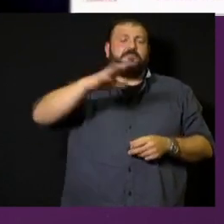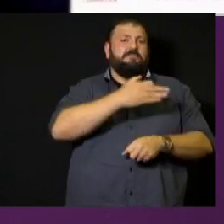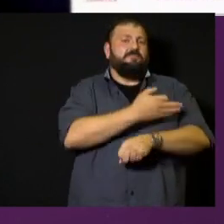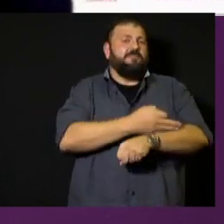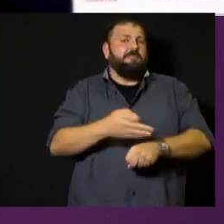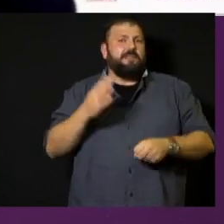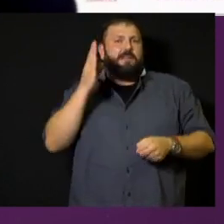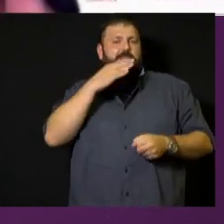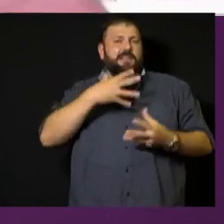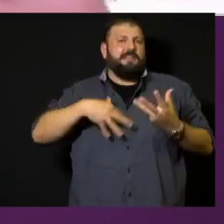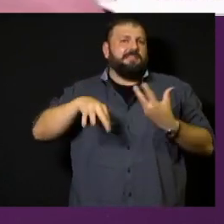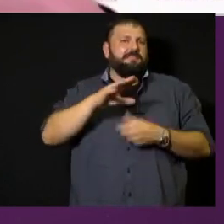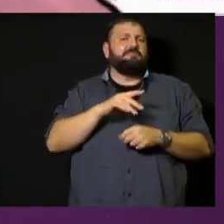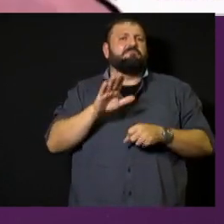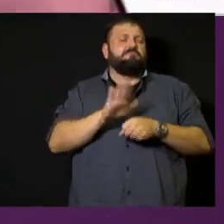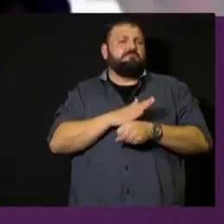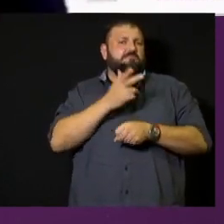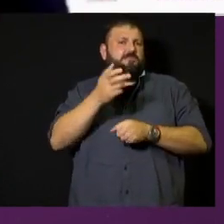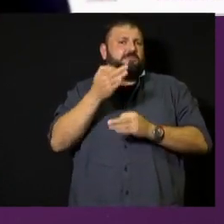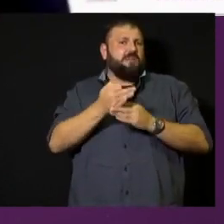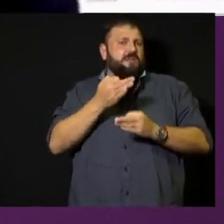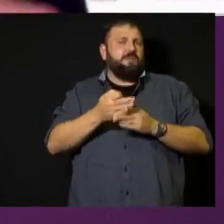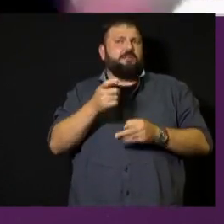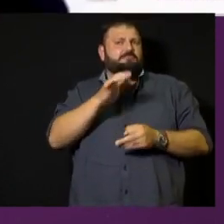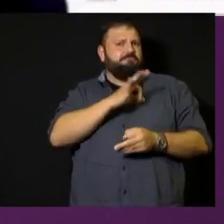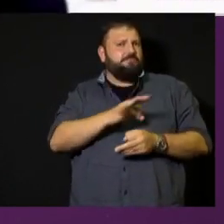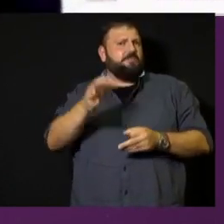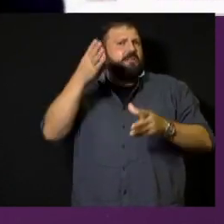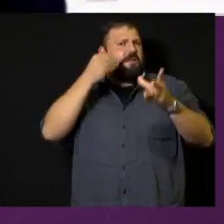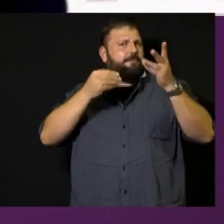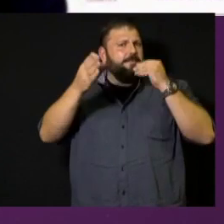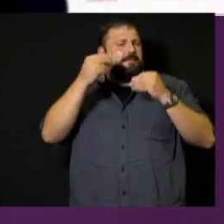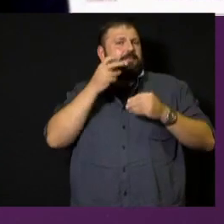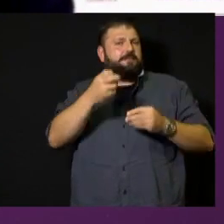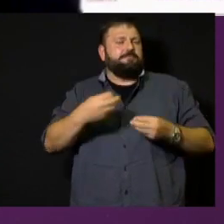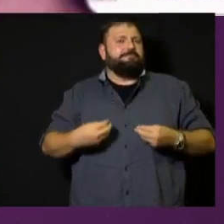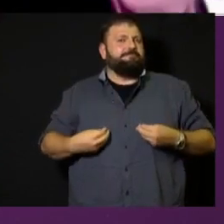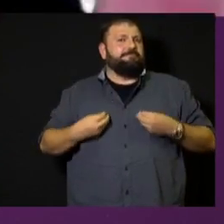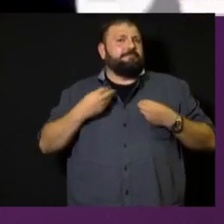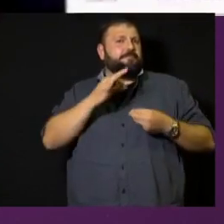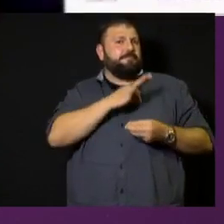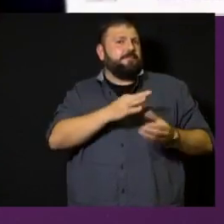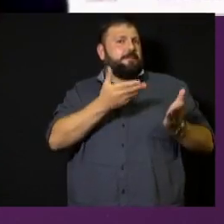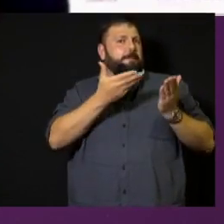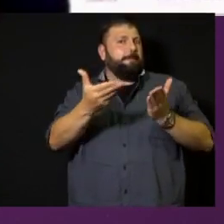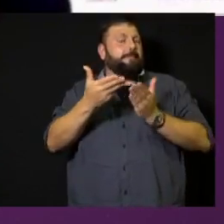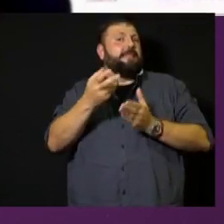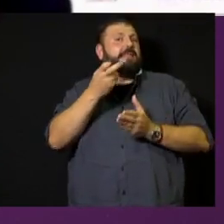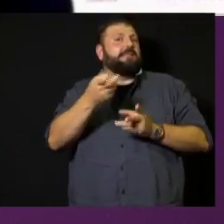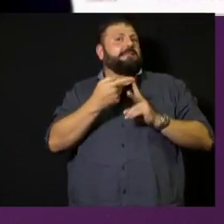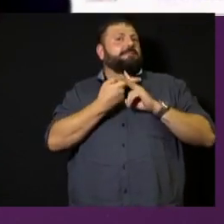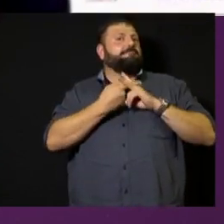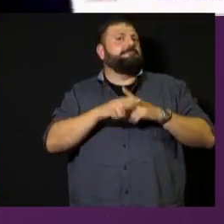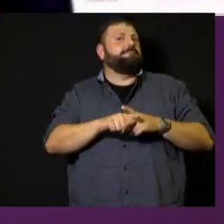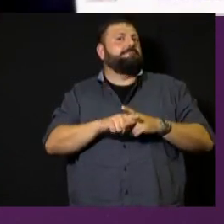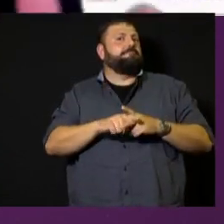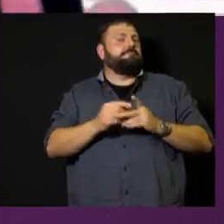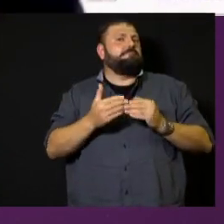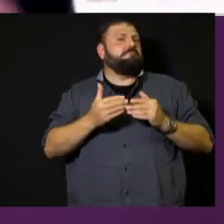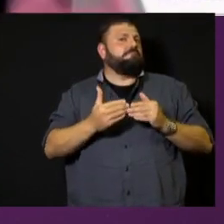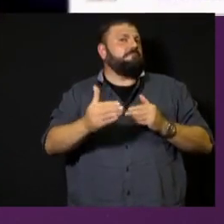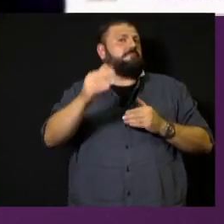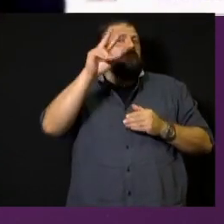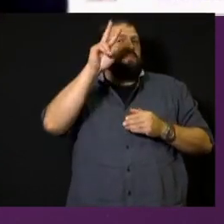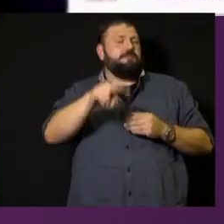So if you are like that in right now, give you this opportunity and learn. So I started like